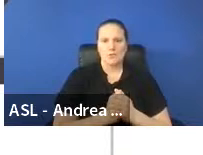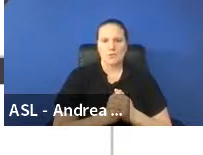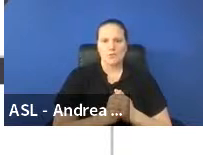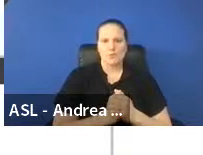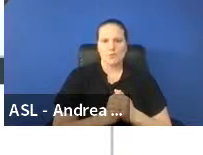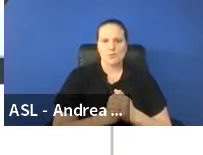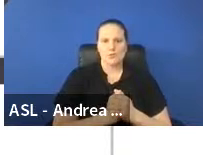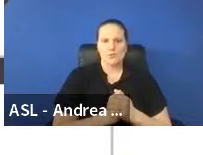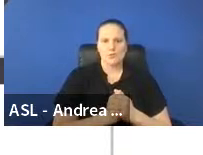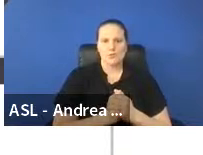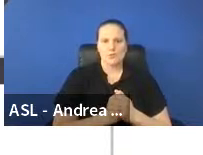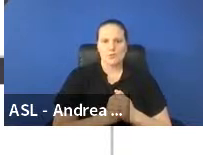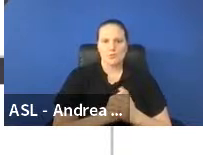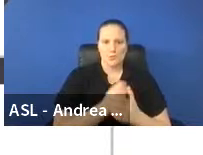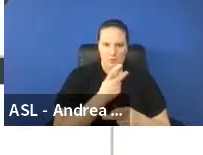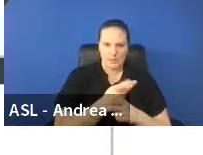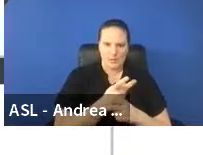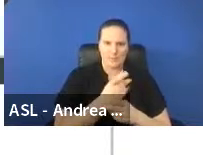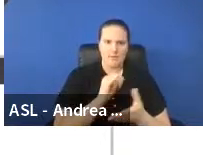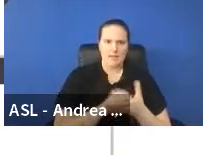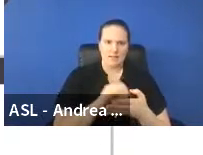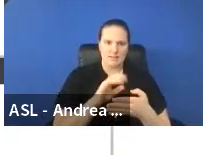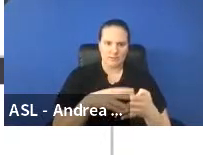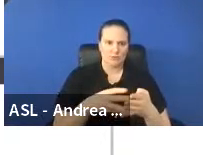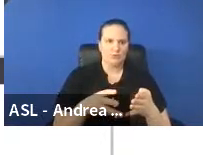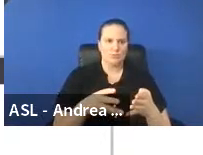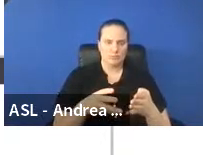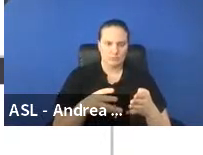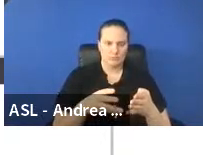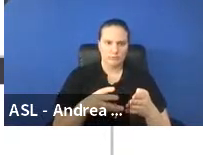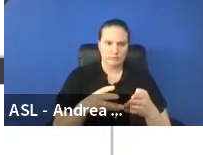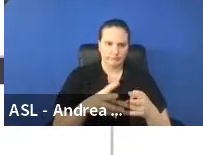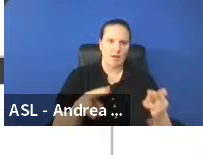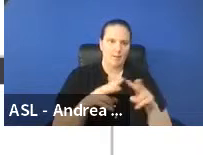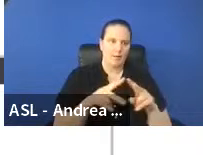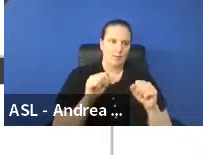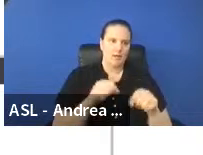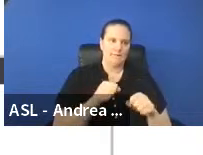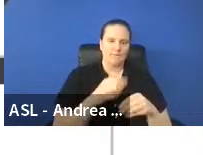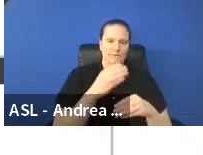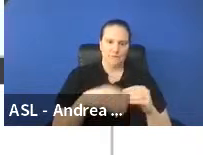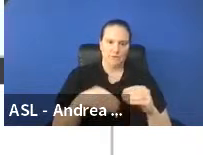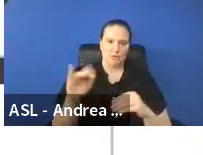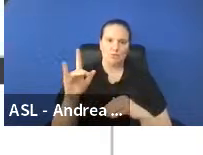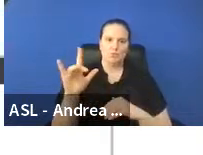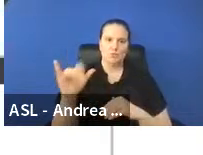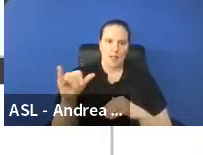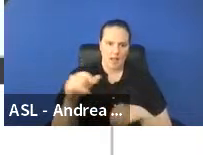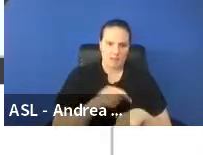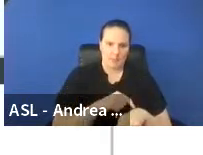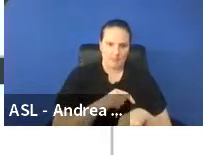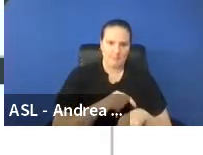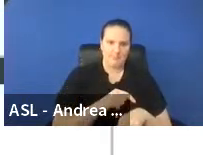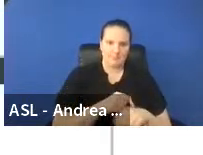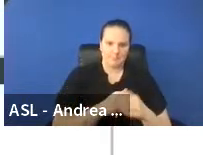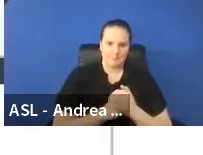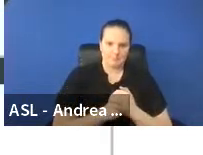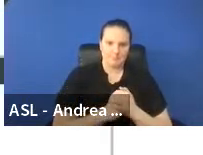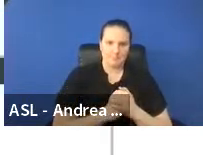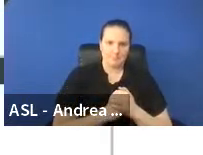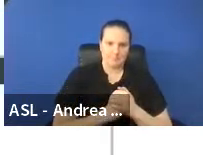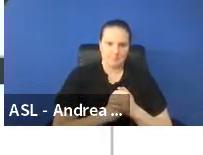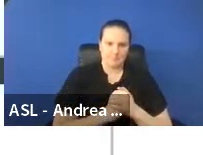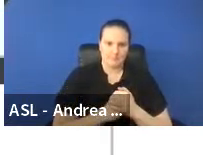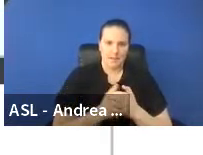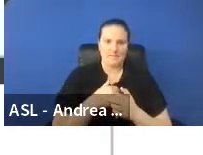to keep this schedule viable so we can get to that July timeframe. So there's